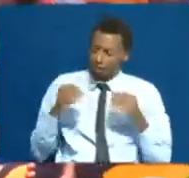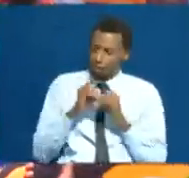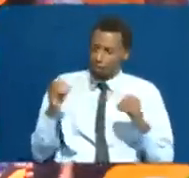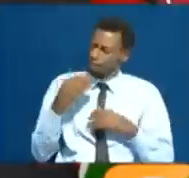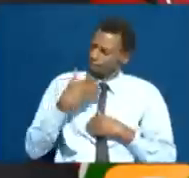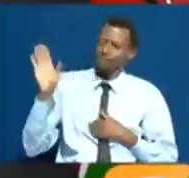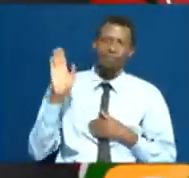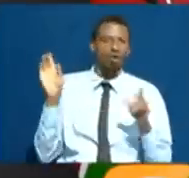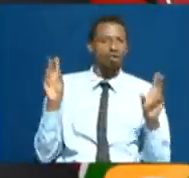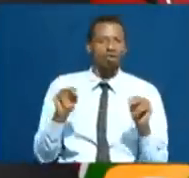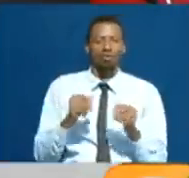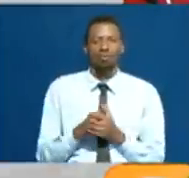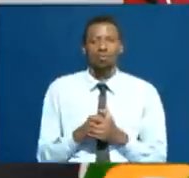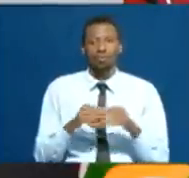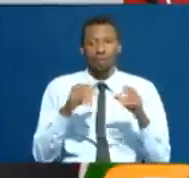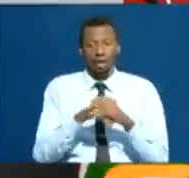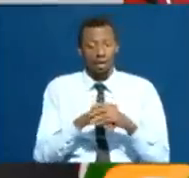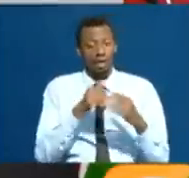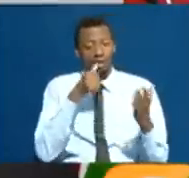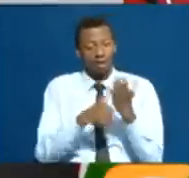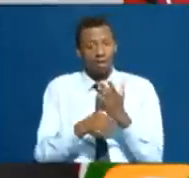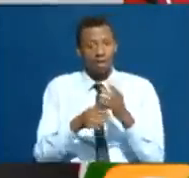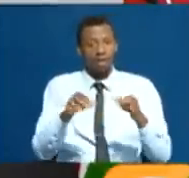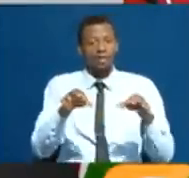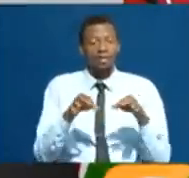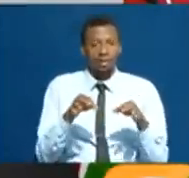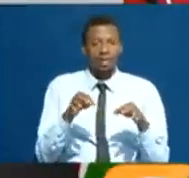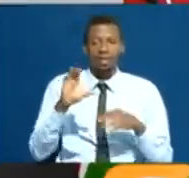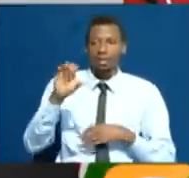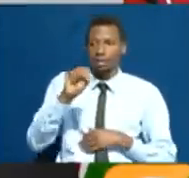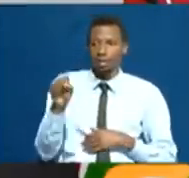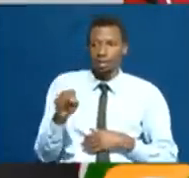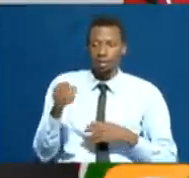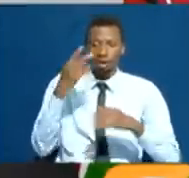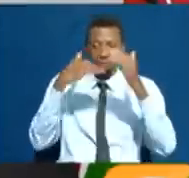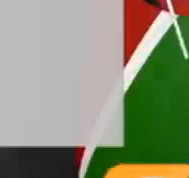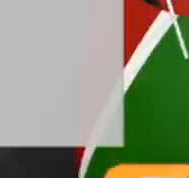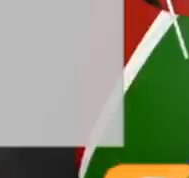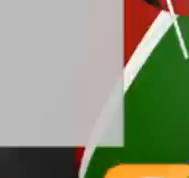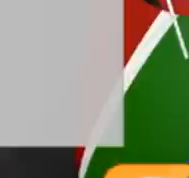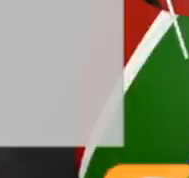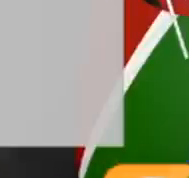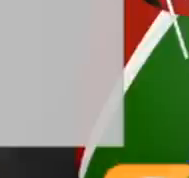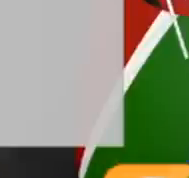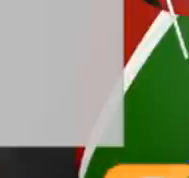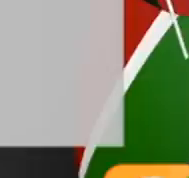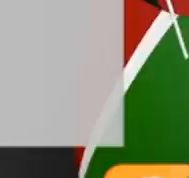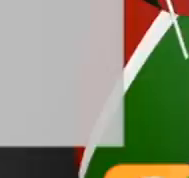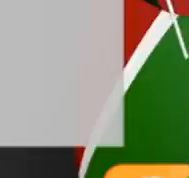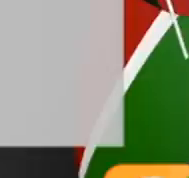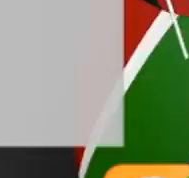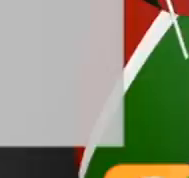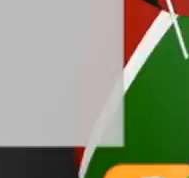private in a circular by treasury cabinet secretary professor the government intends to sell the iconic